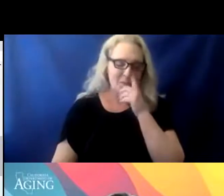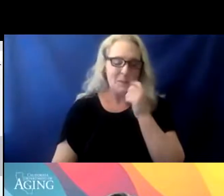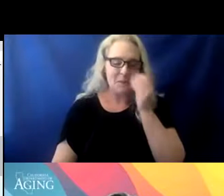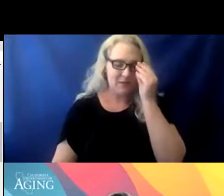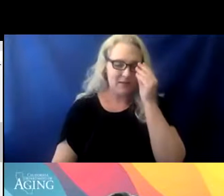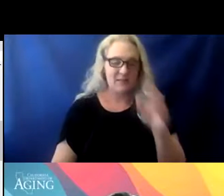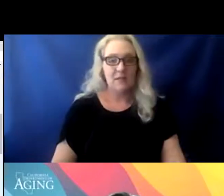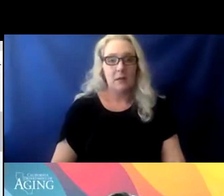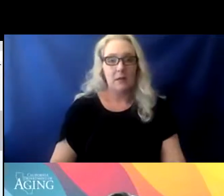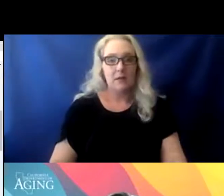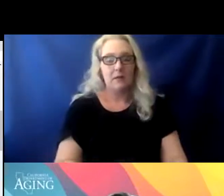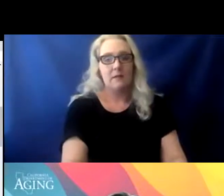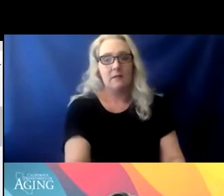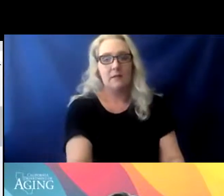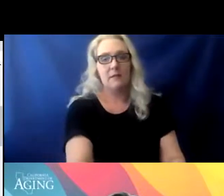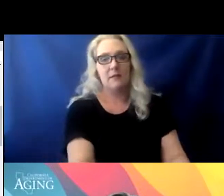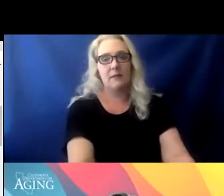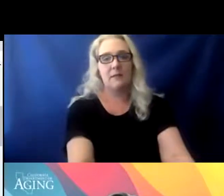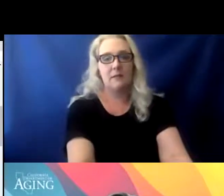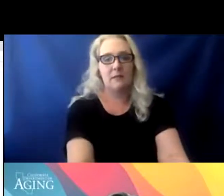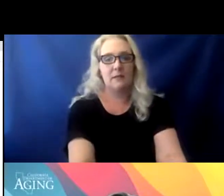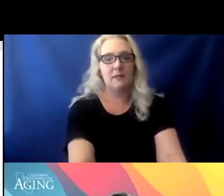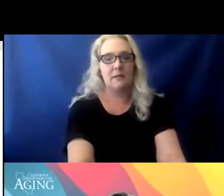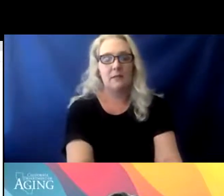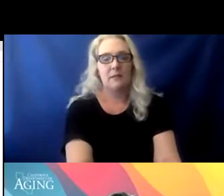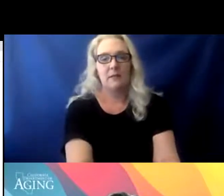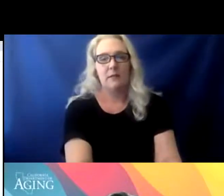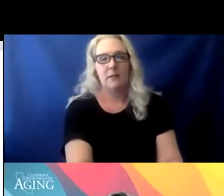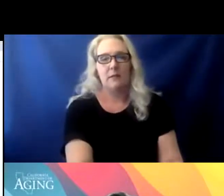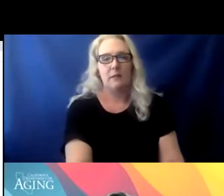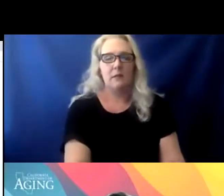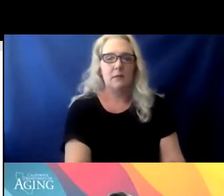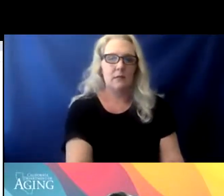All right, let's go back up here and look at our indicator progress dashboard.